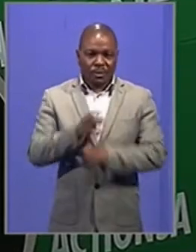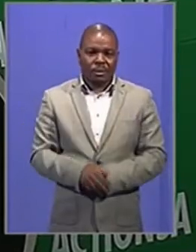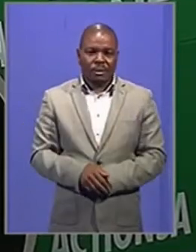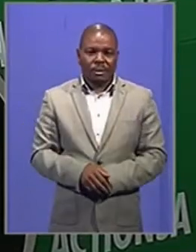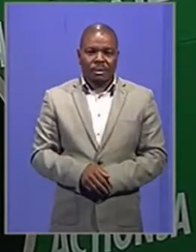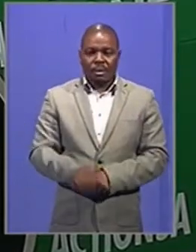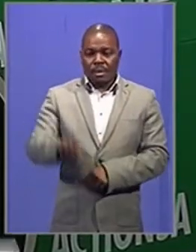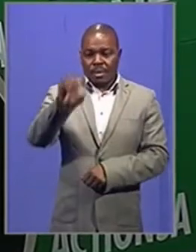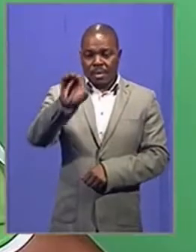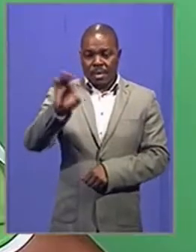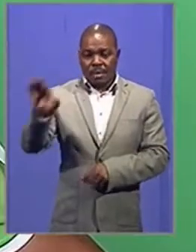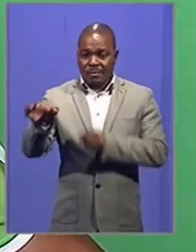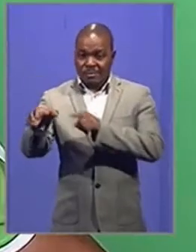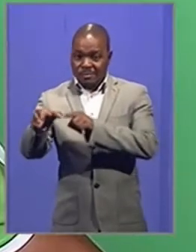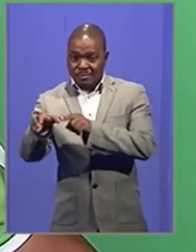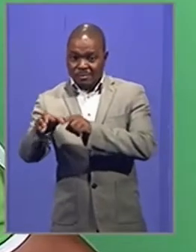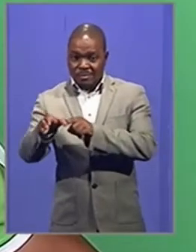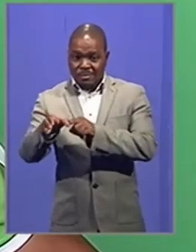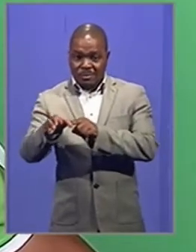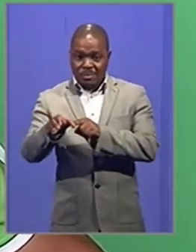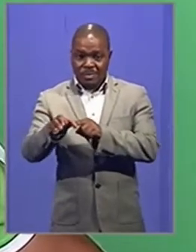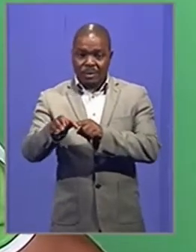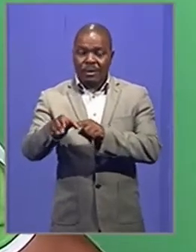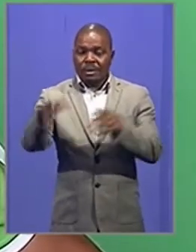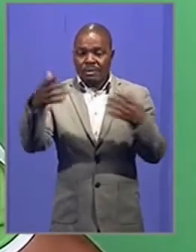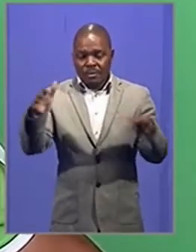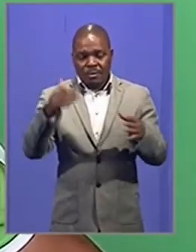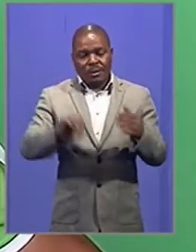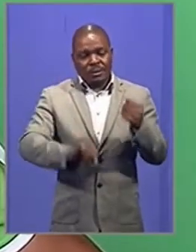voted for me. They gave us 30